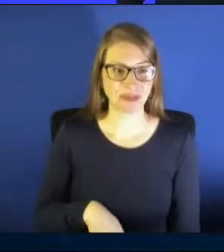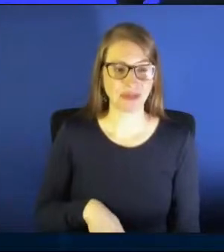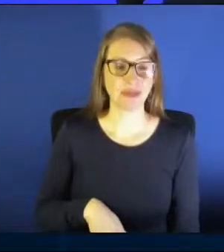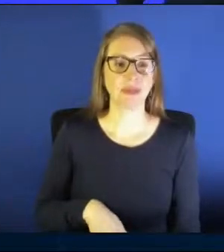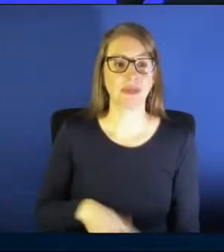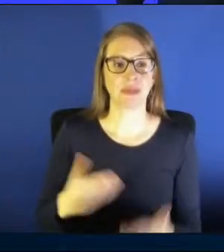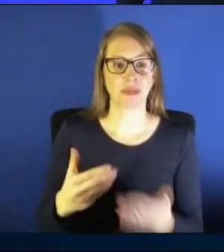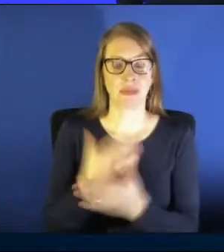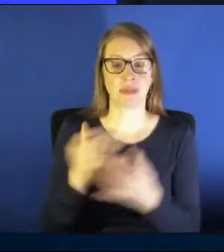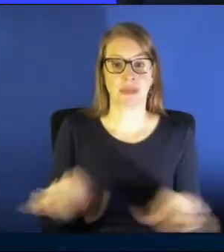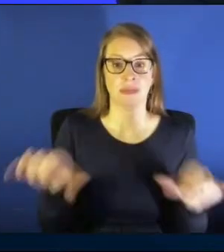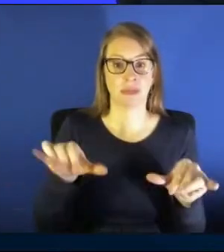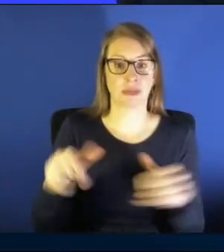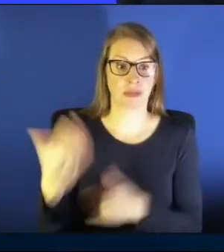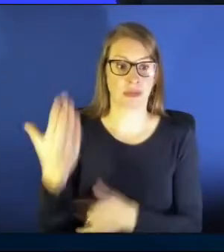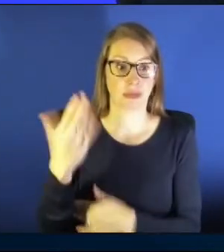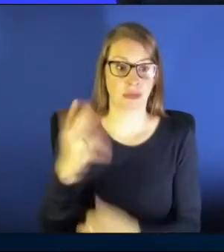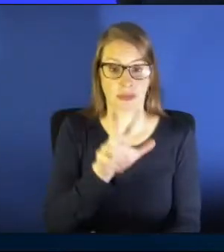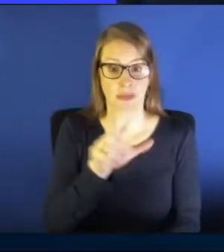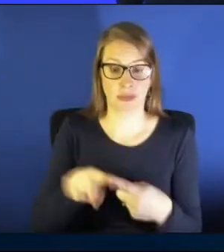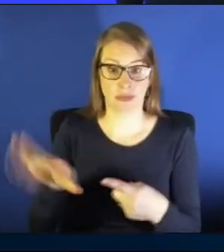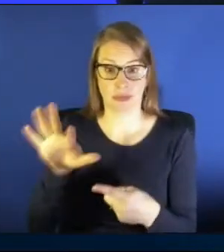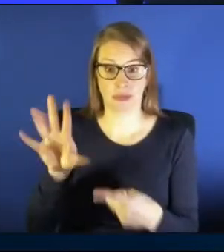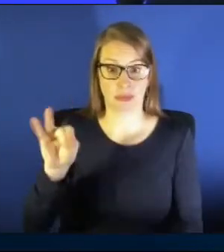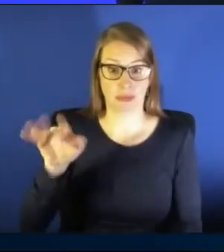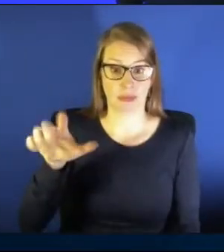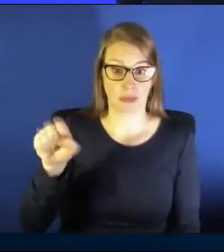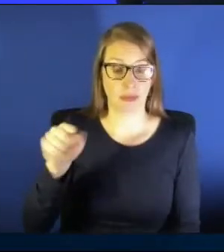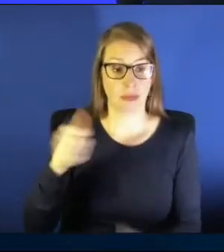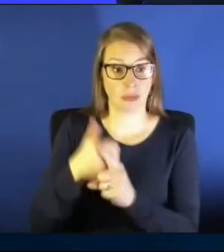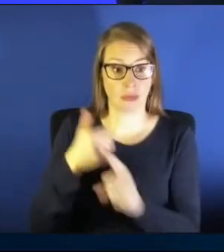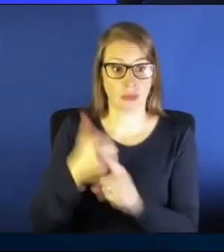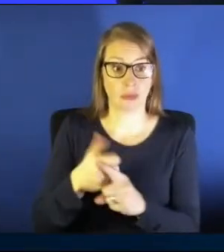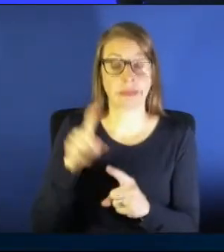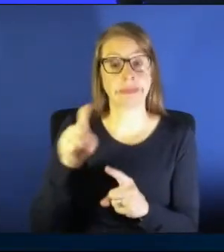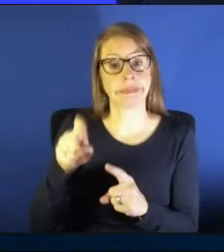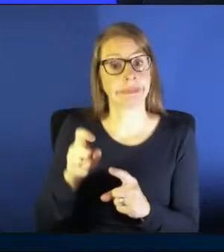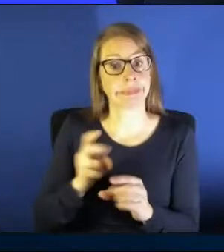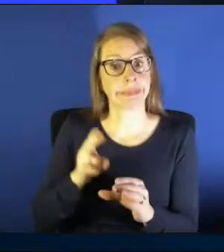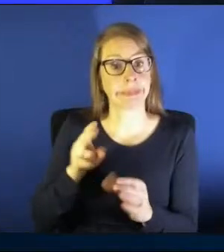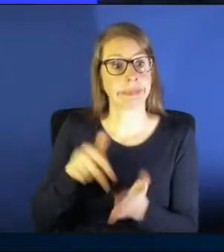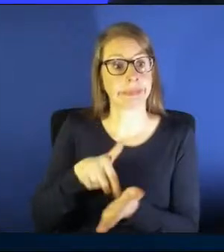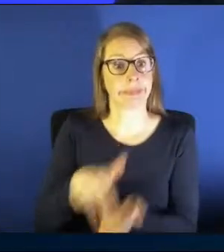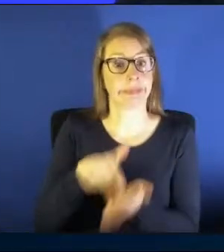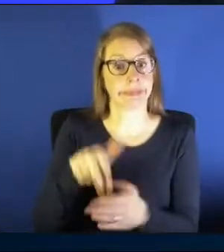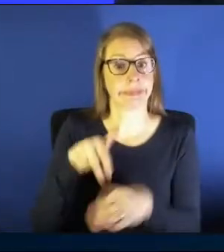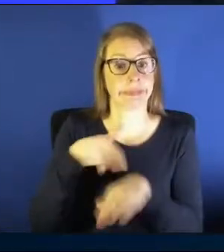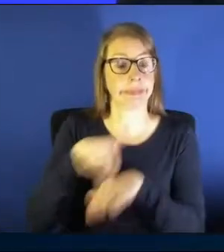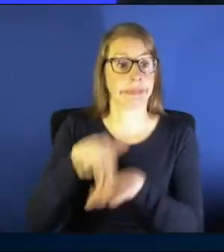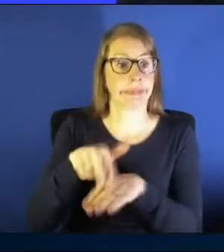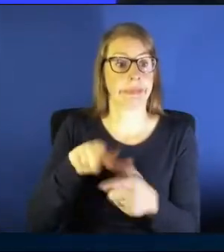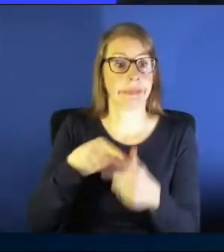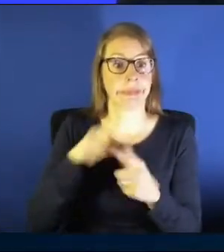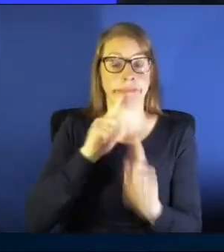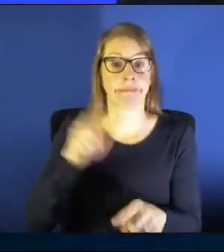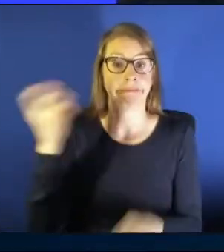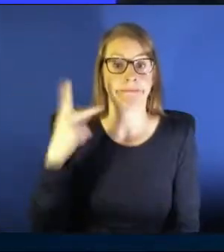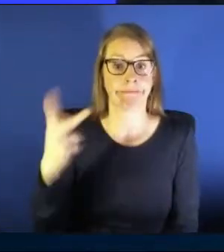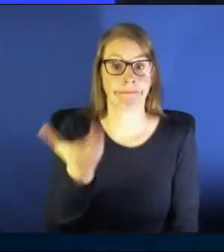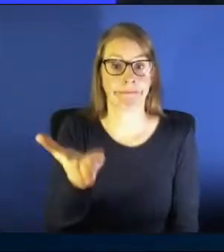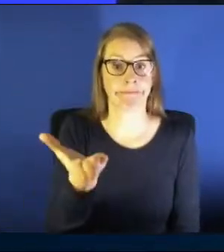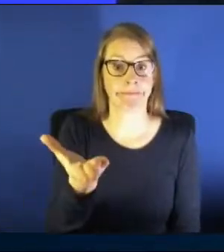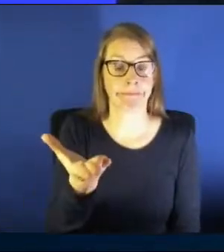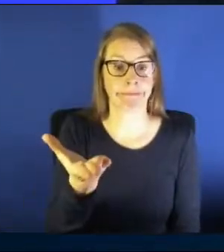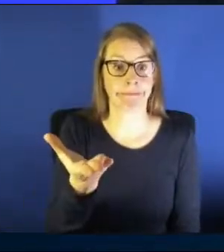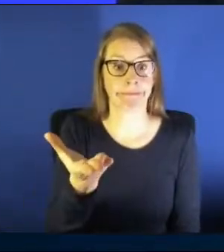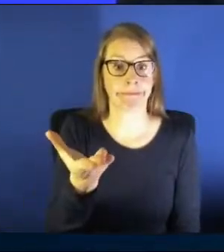5 miles. Dr. Hawkinson did 3 to 5 miles, so I'm going to need you to jump back on there. No. And then report back to us. All right.